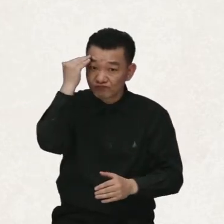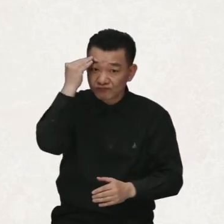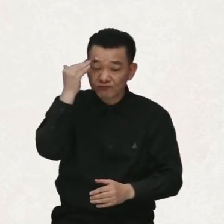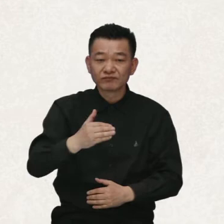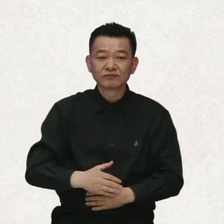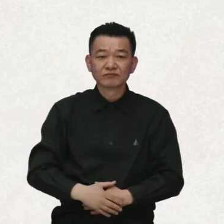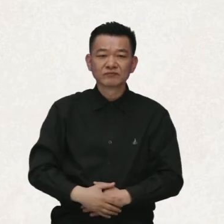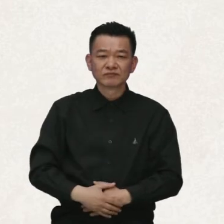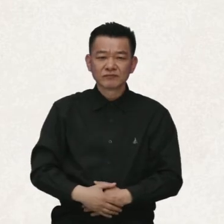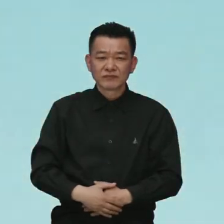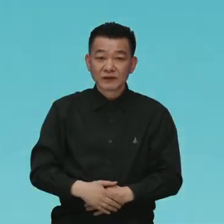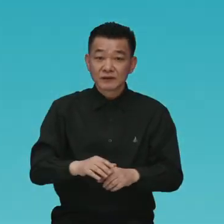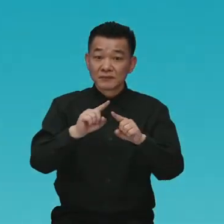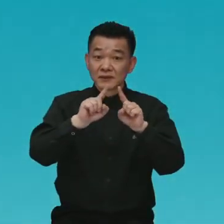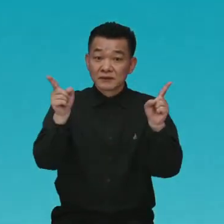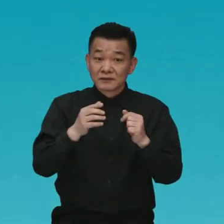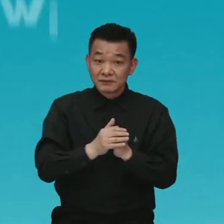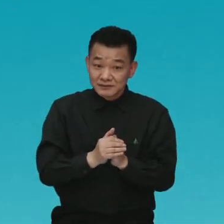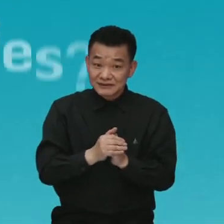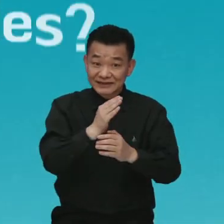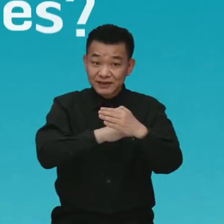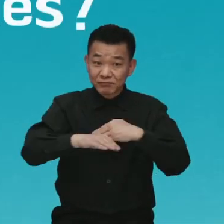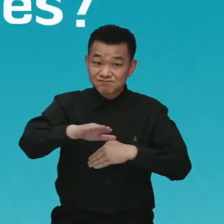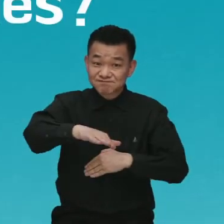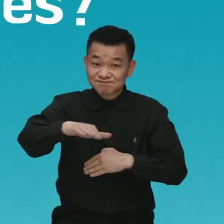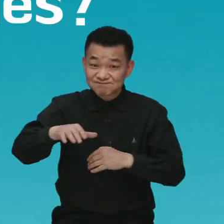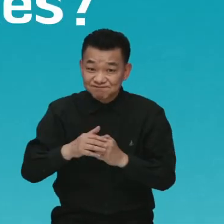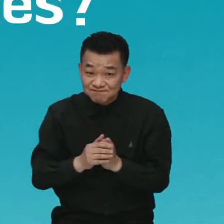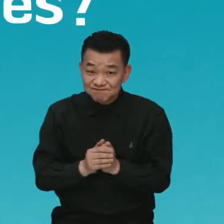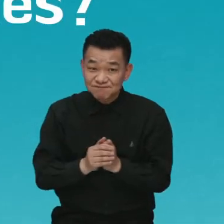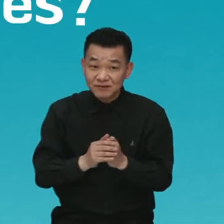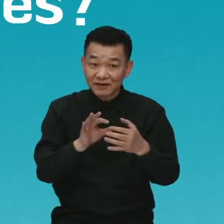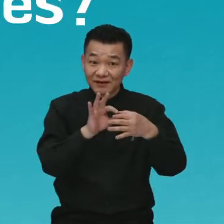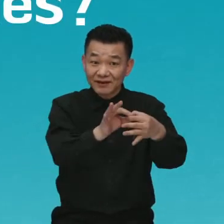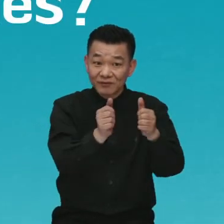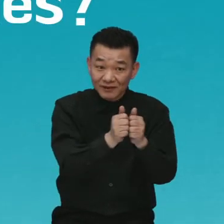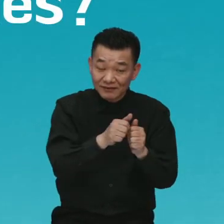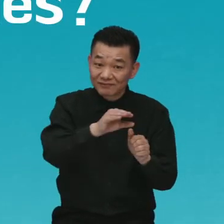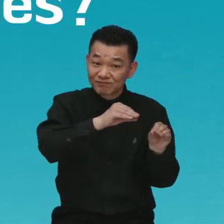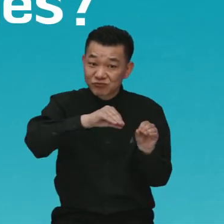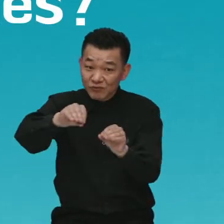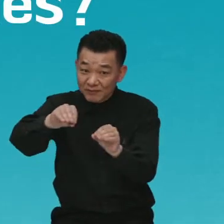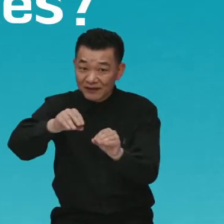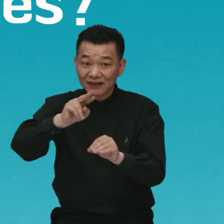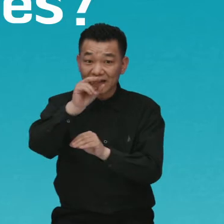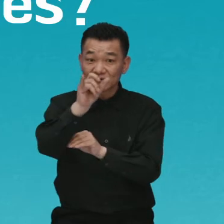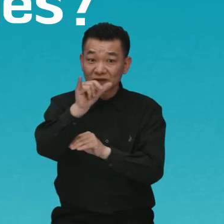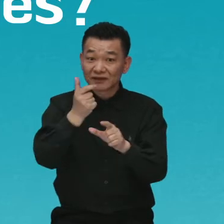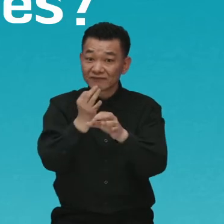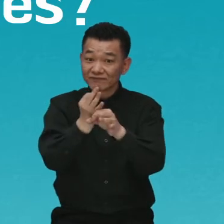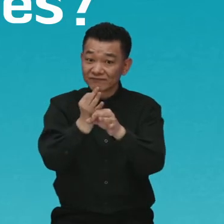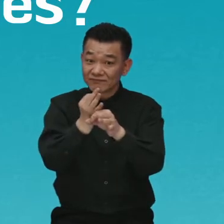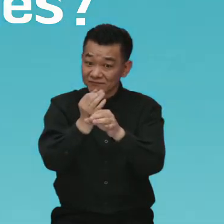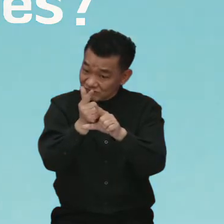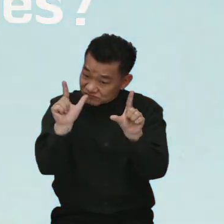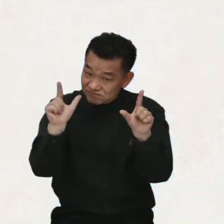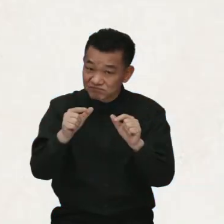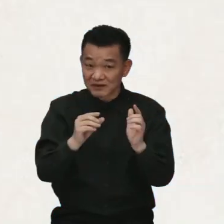I see. But what about the liberty of movement and nationality for children with disabilities?